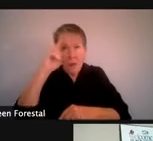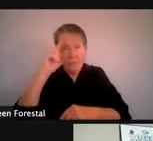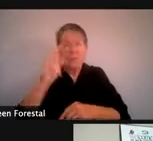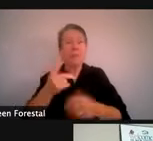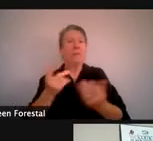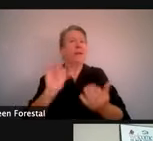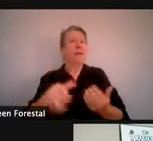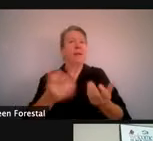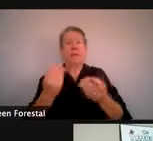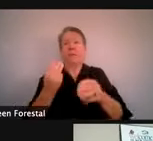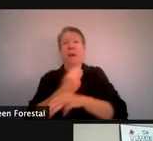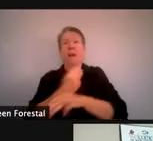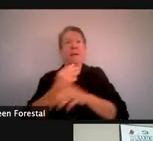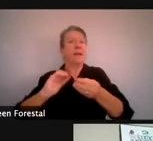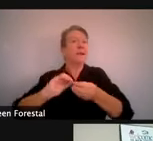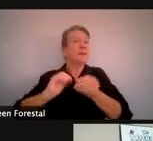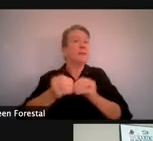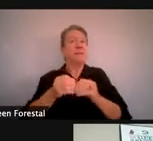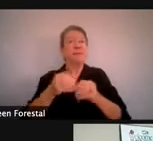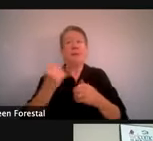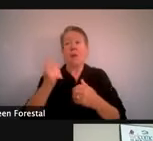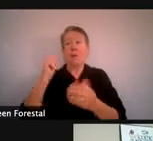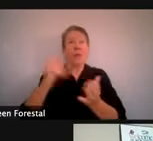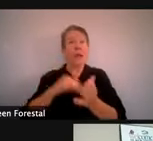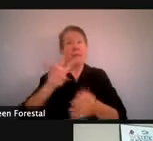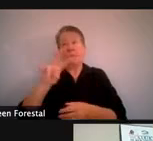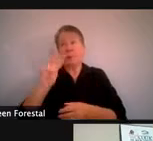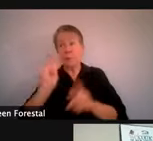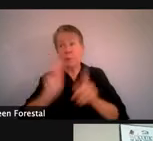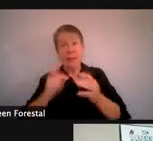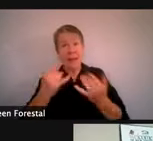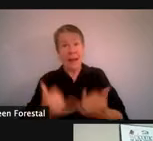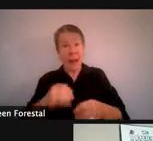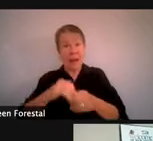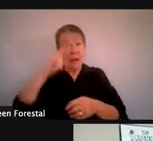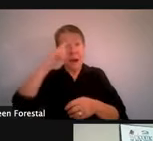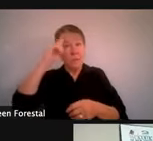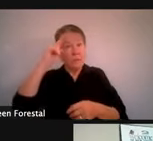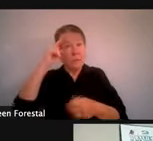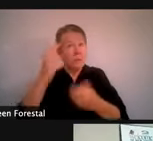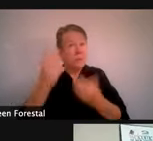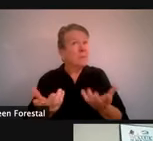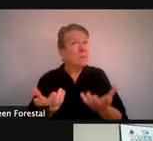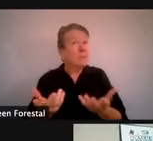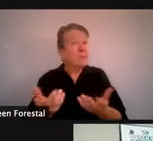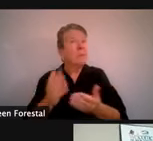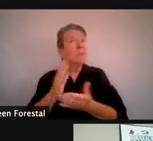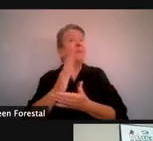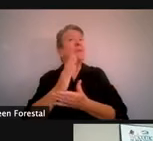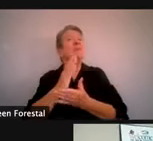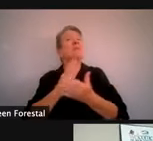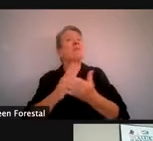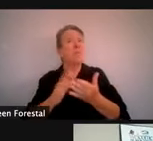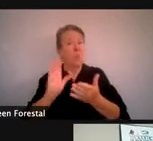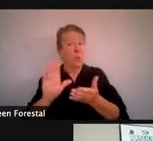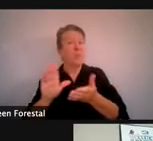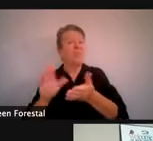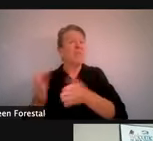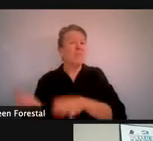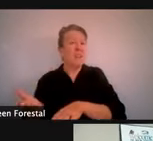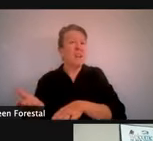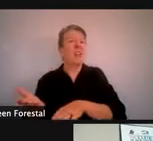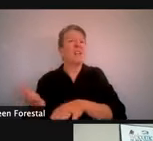1,072 folks in the hospital right now, unless Judy tells me otherwise, that's going to lead, sadly, to a number of fatalities down the road. And